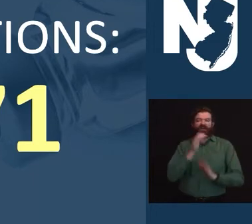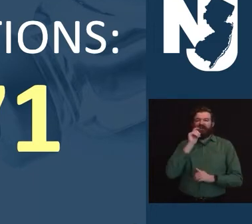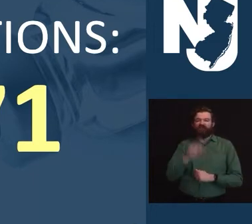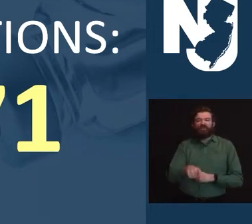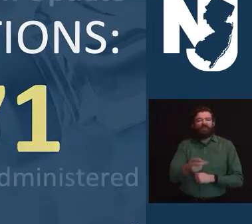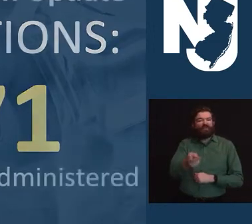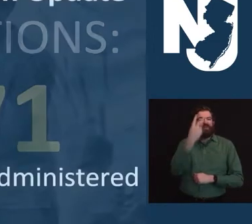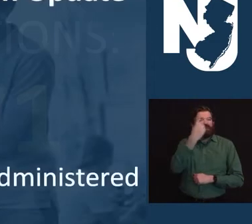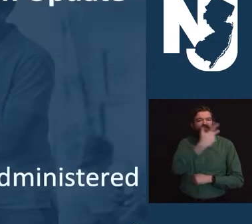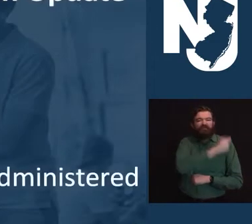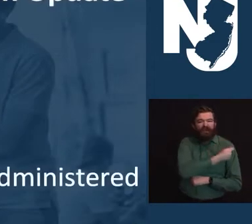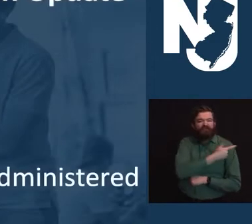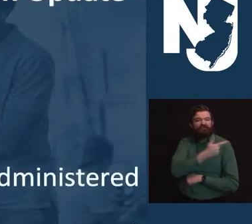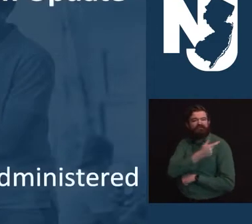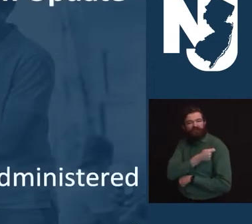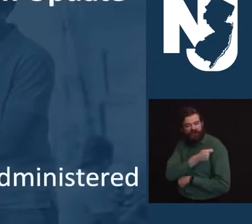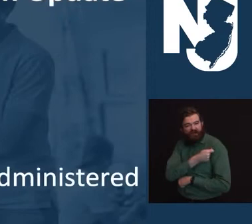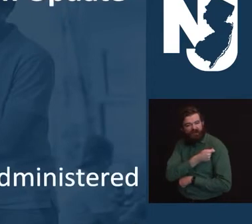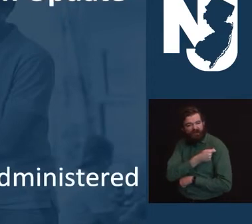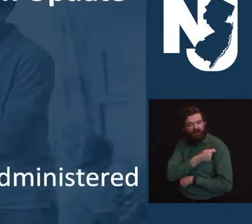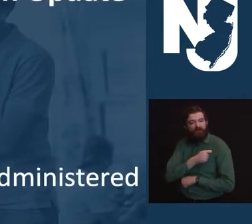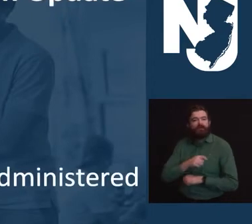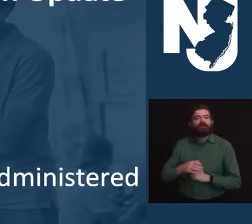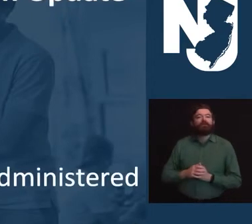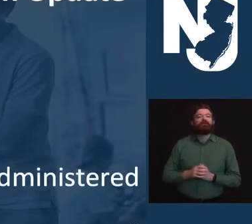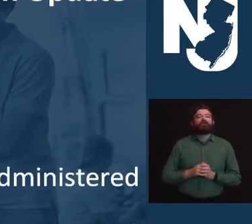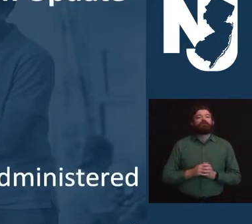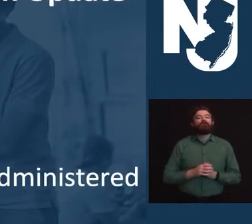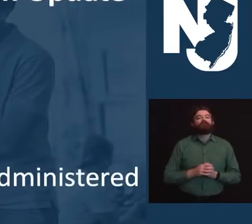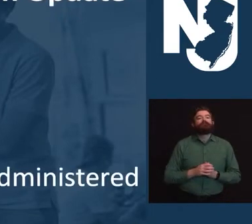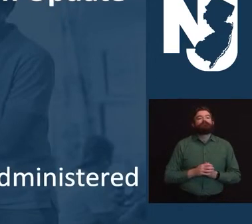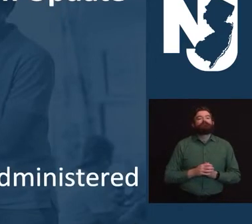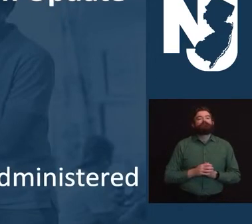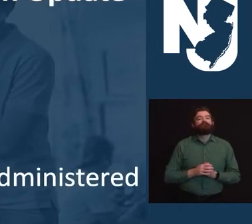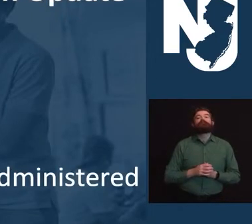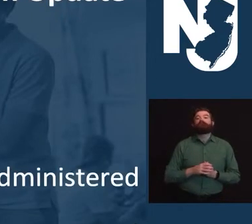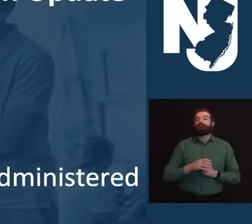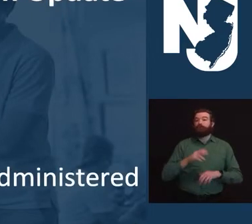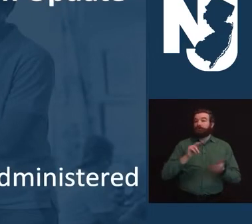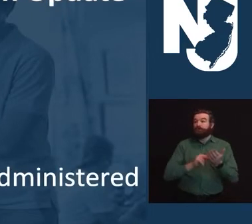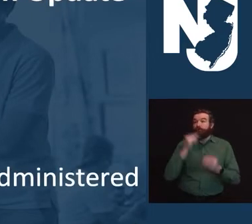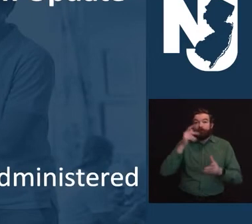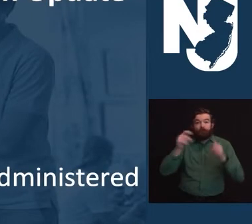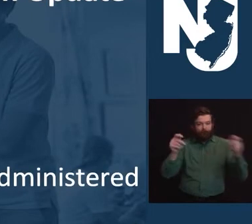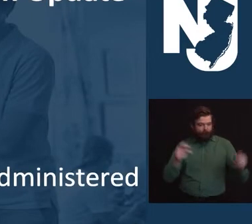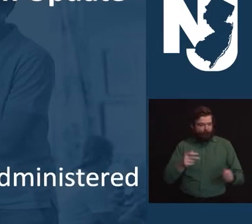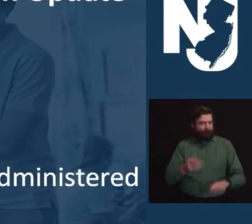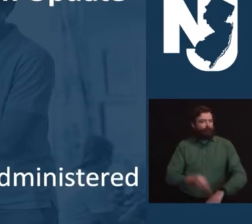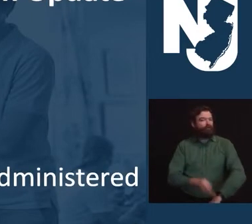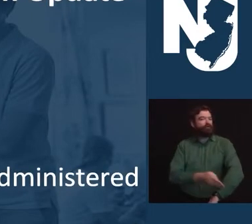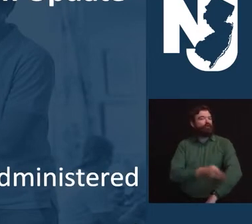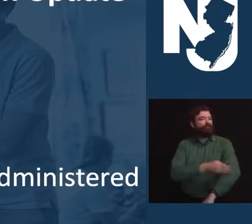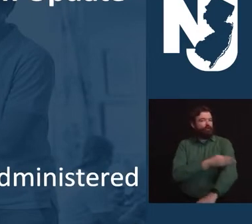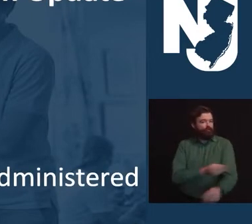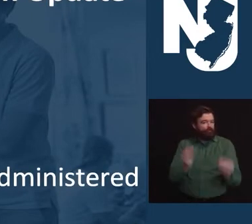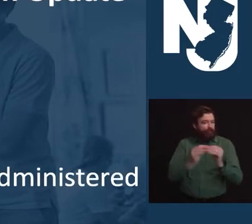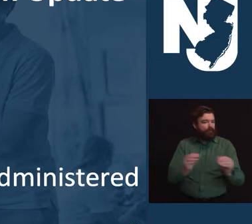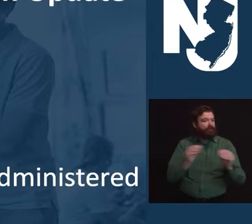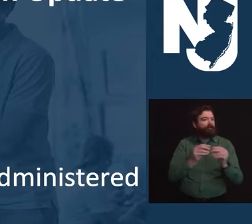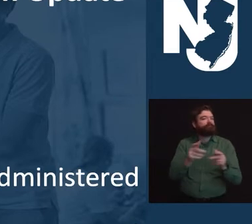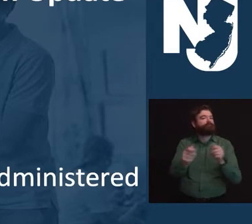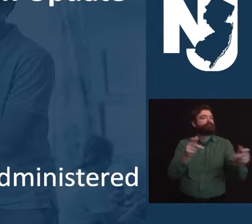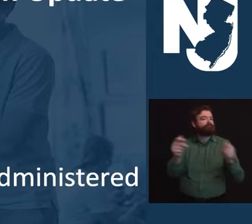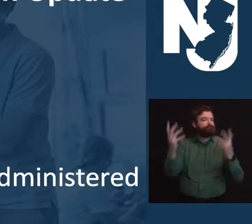1,379 long-term care centers in our state, which are part of the federally run pharmacy partnership and whose vaccination clinics are being run